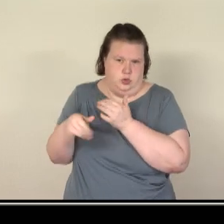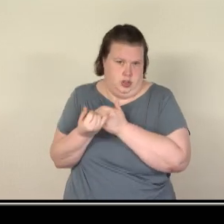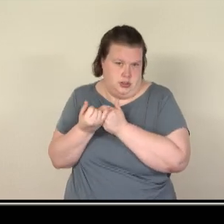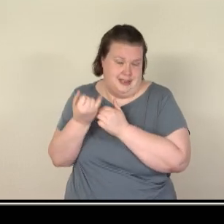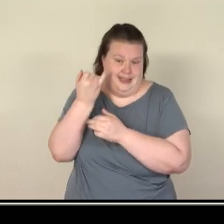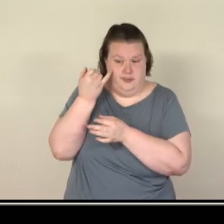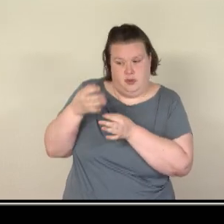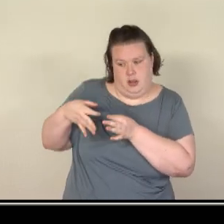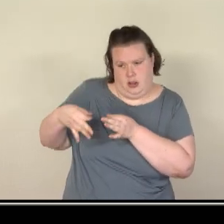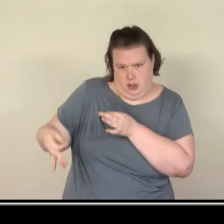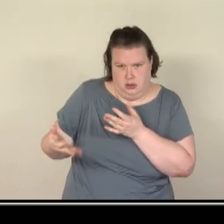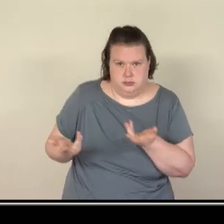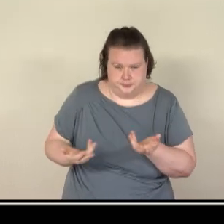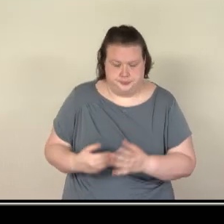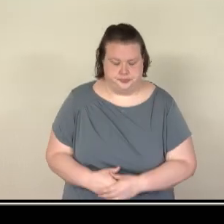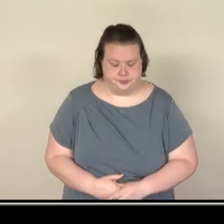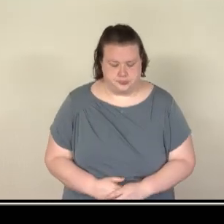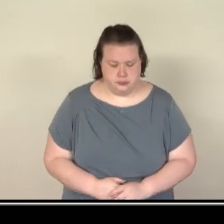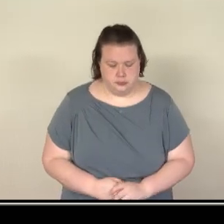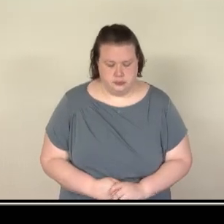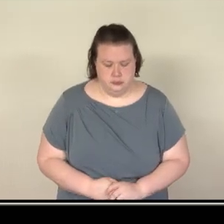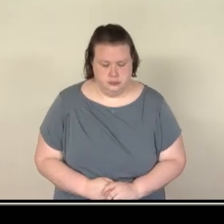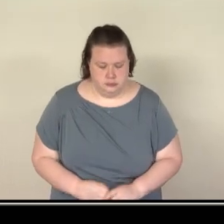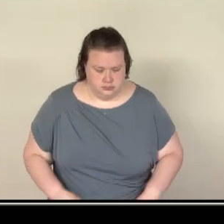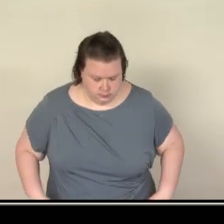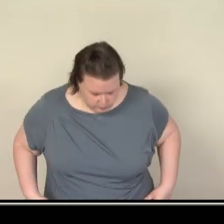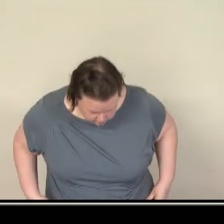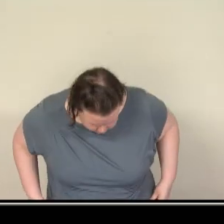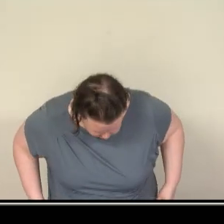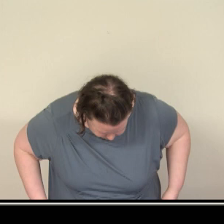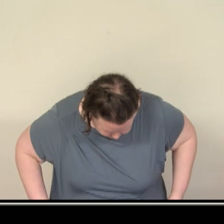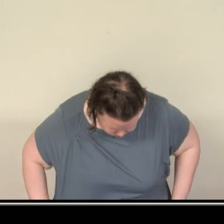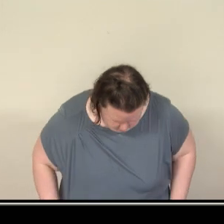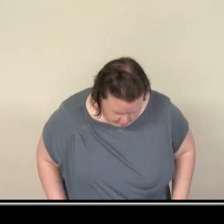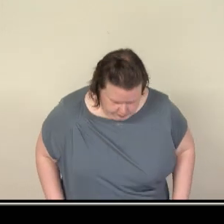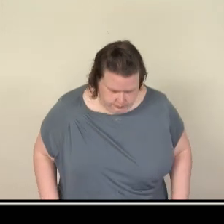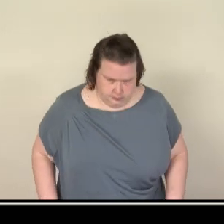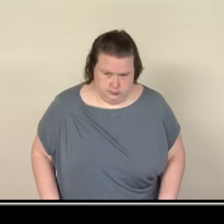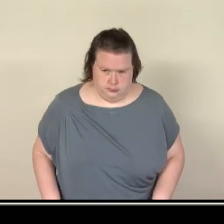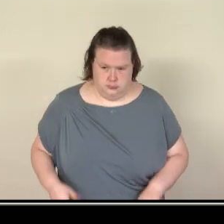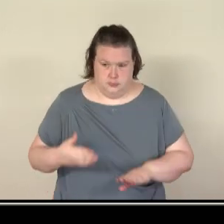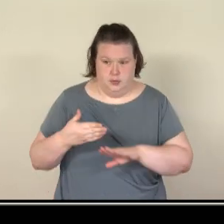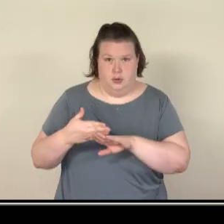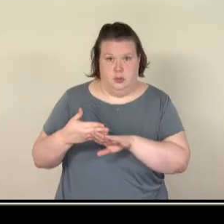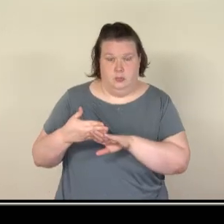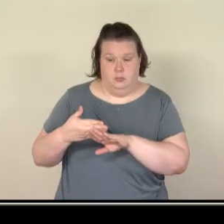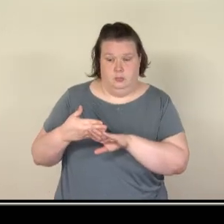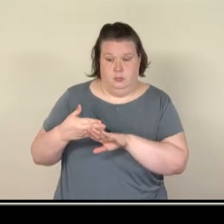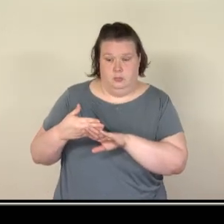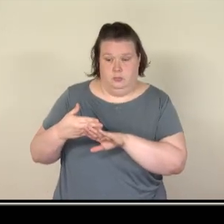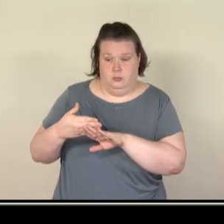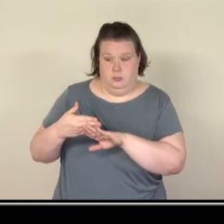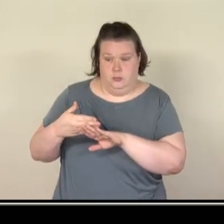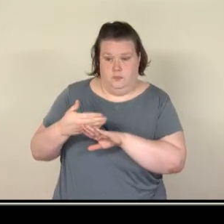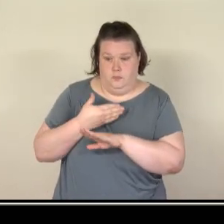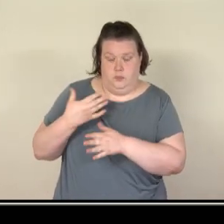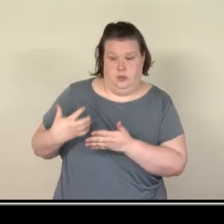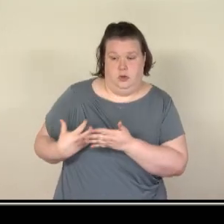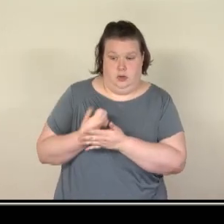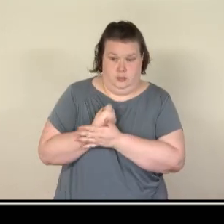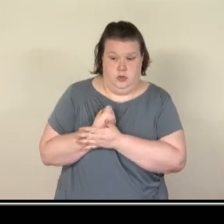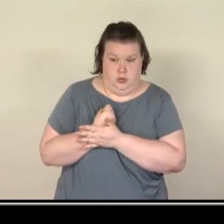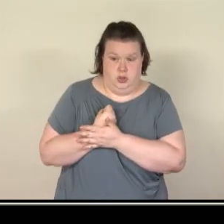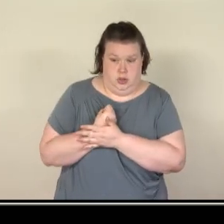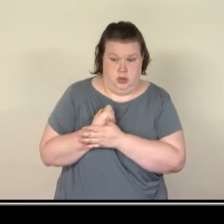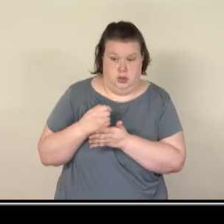case there was delays. We did have a prior award opportunity to spend those funds. We